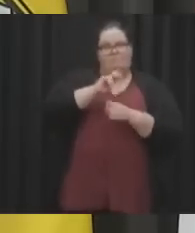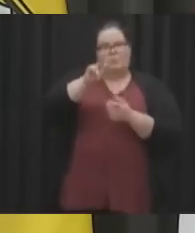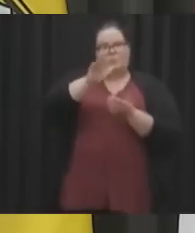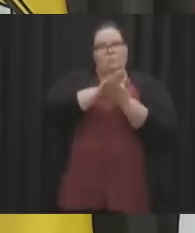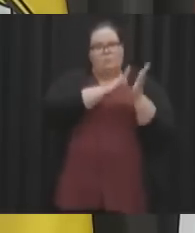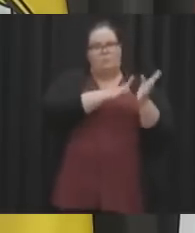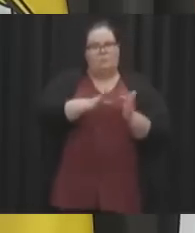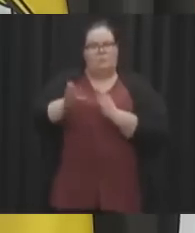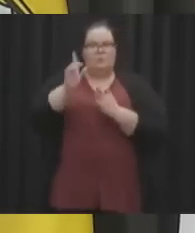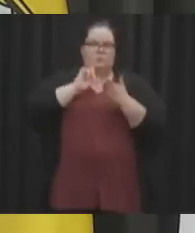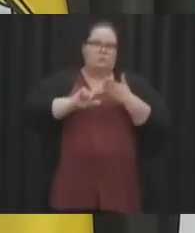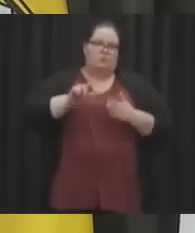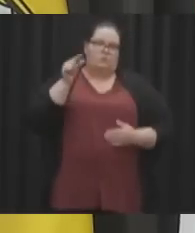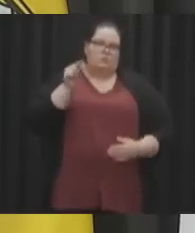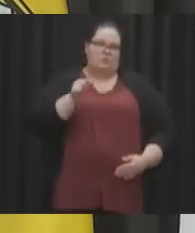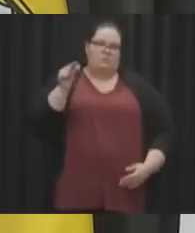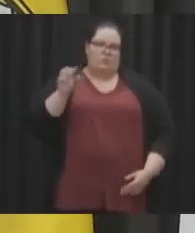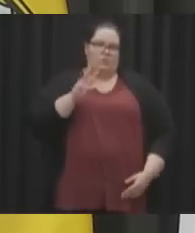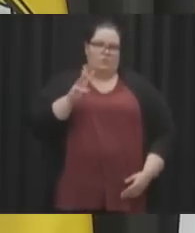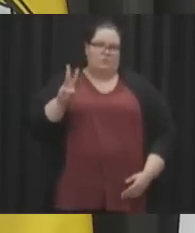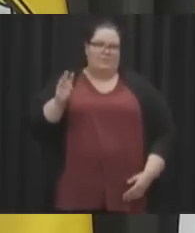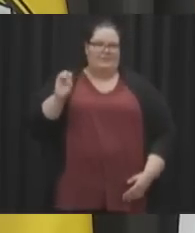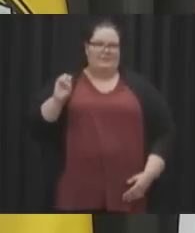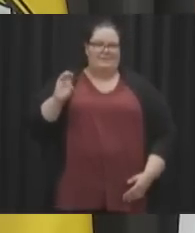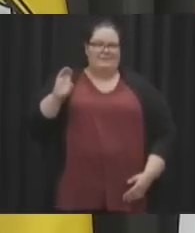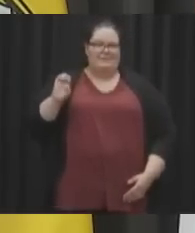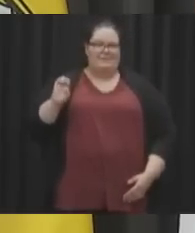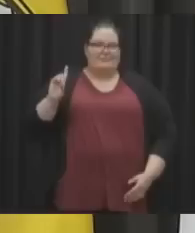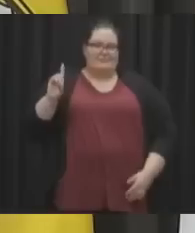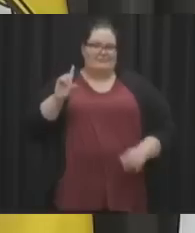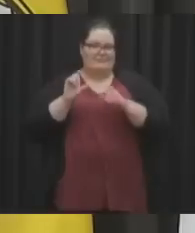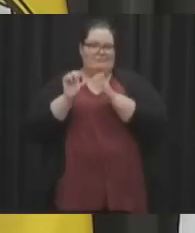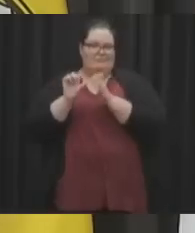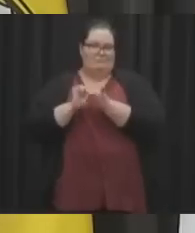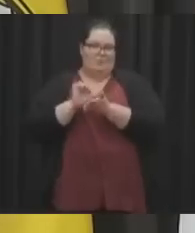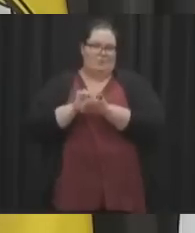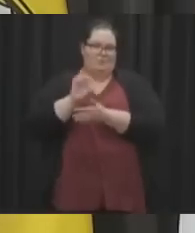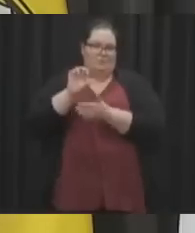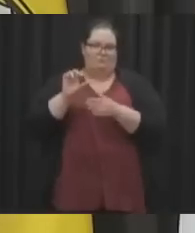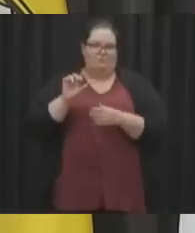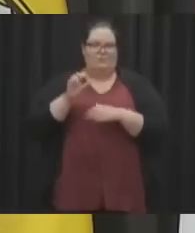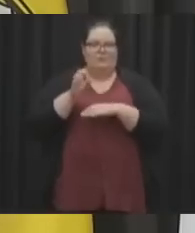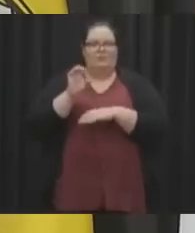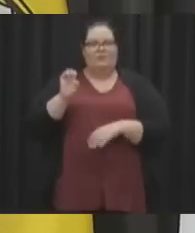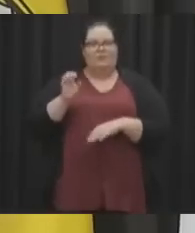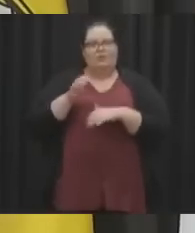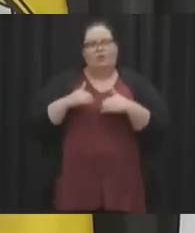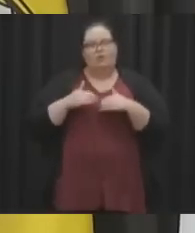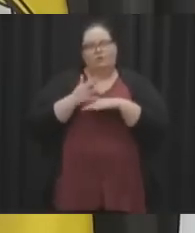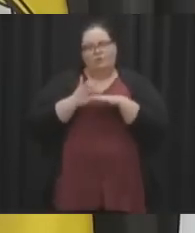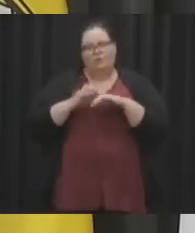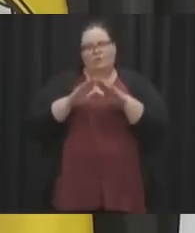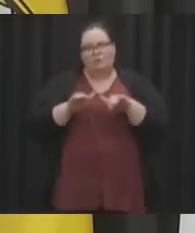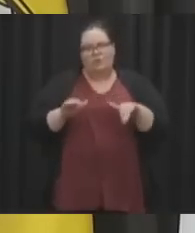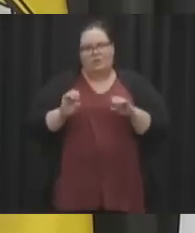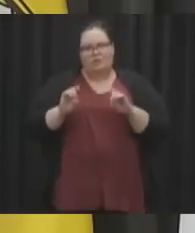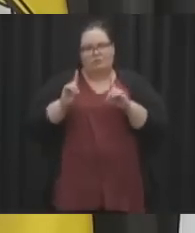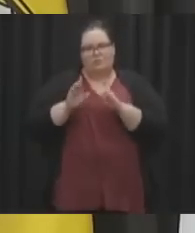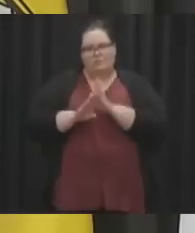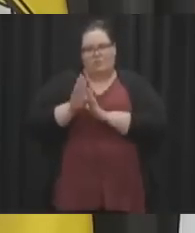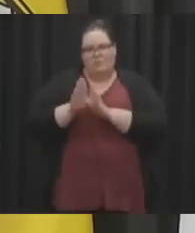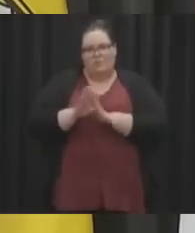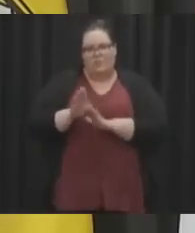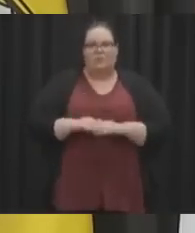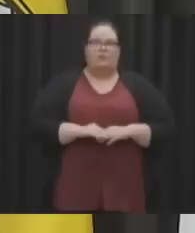postponed. For children age 2 and up, masks are required when they're in common areas. And for after-school programming, masks